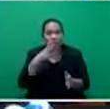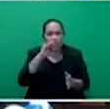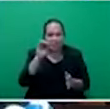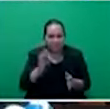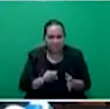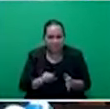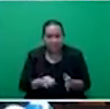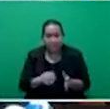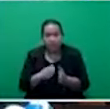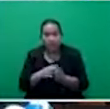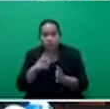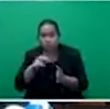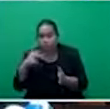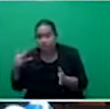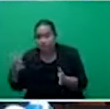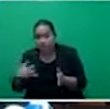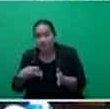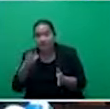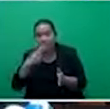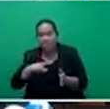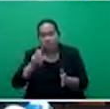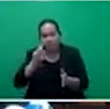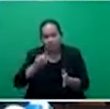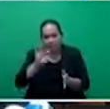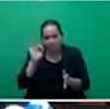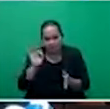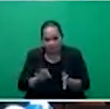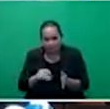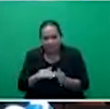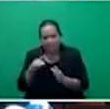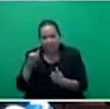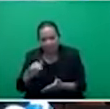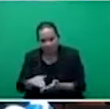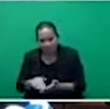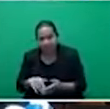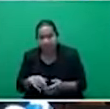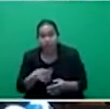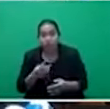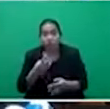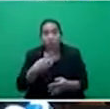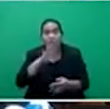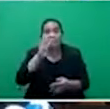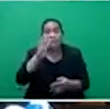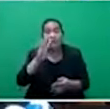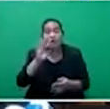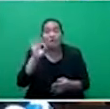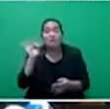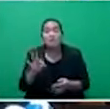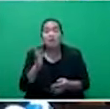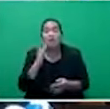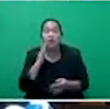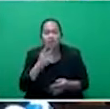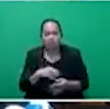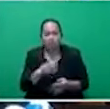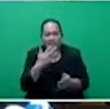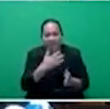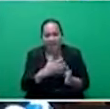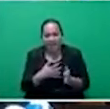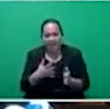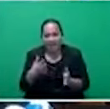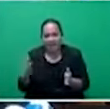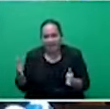was 31%. Then it fell to 28% in 2013-2014 and to around 24% in 2019-2020. Based on